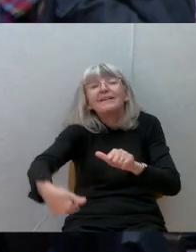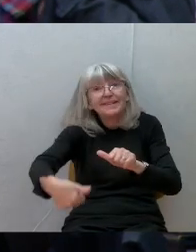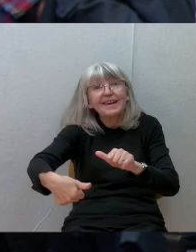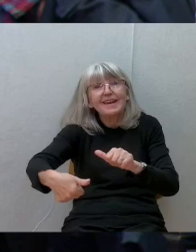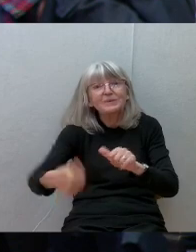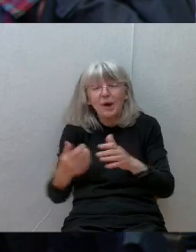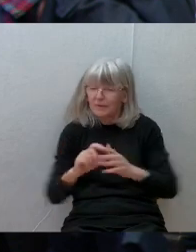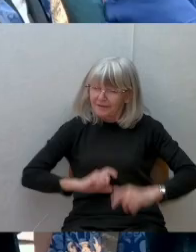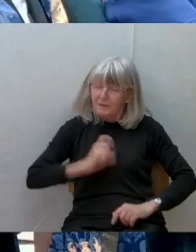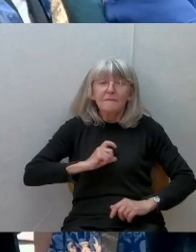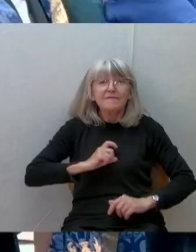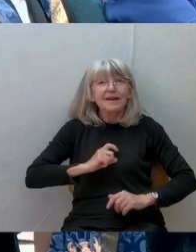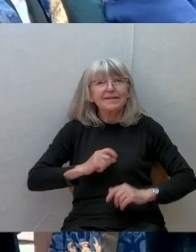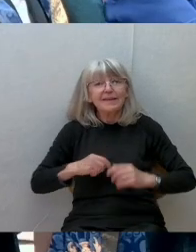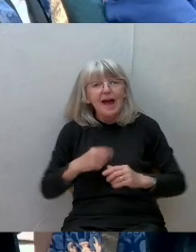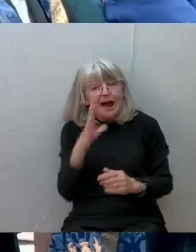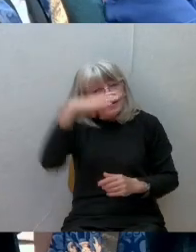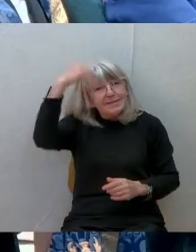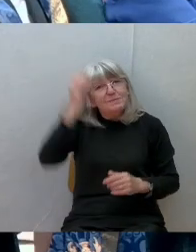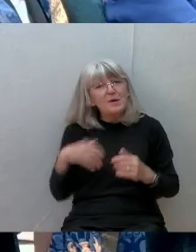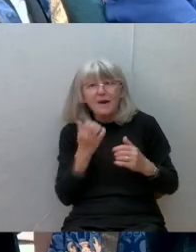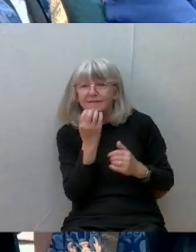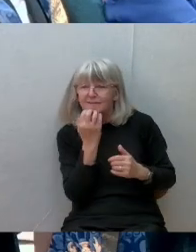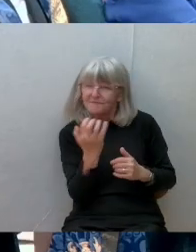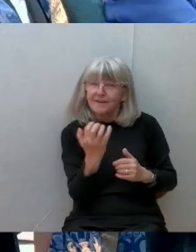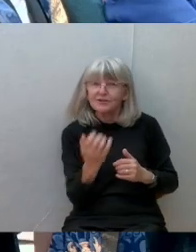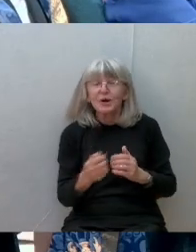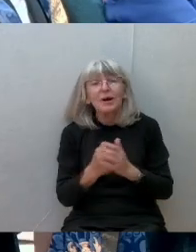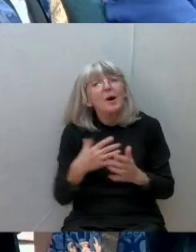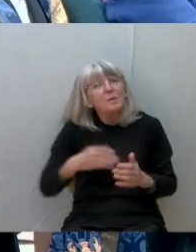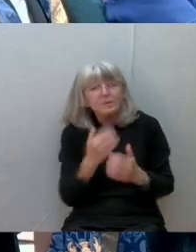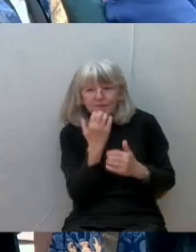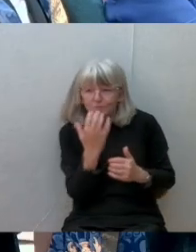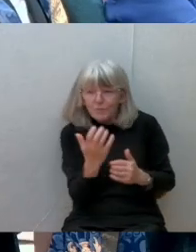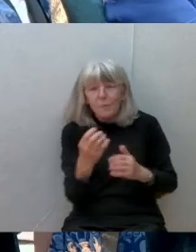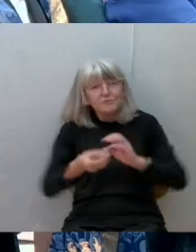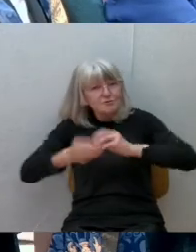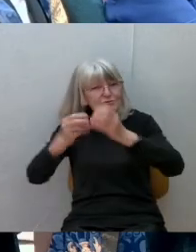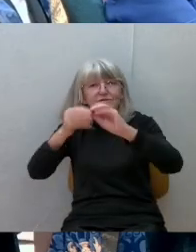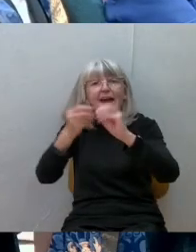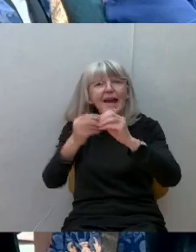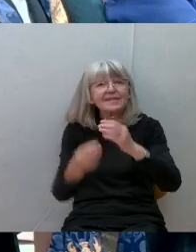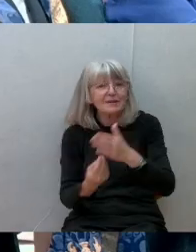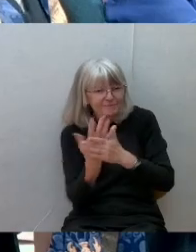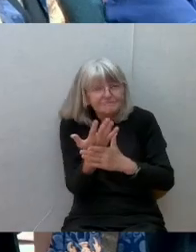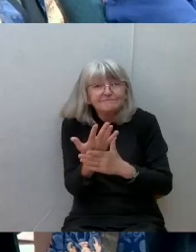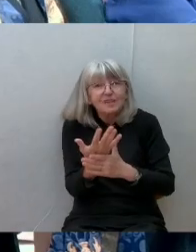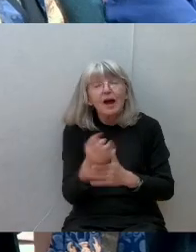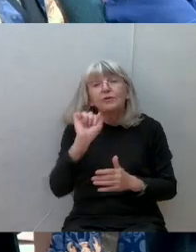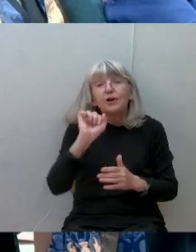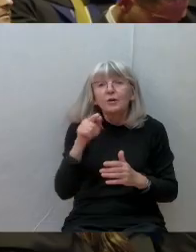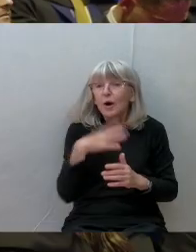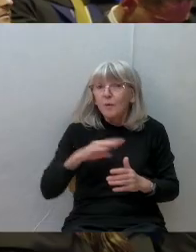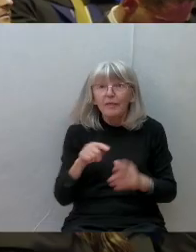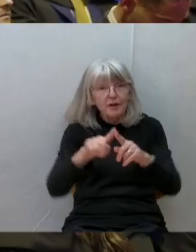of adventure. Be bold, be creative, be innovative, make your own impact.